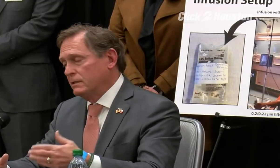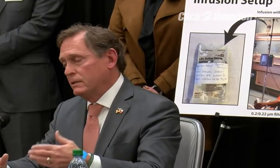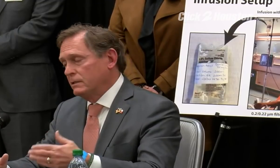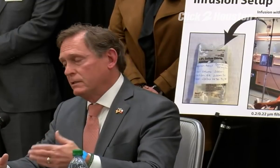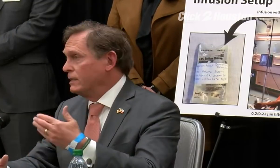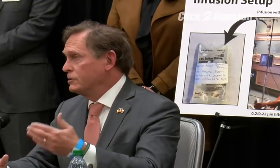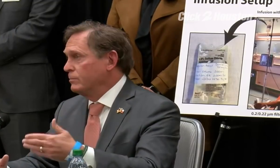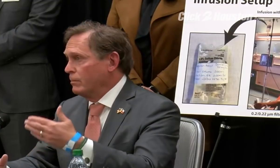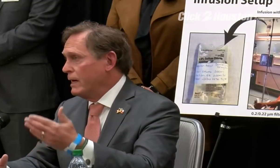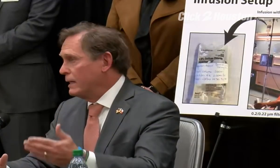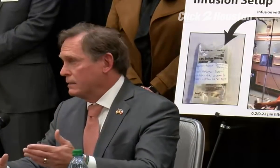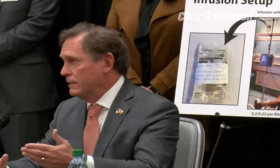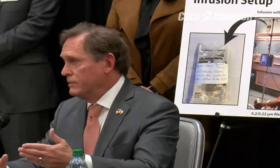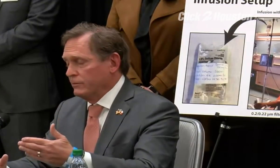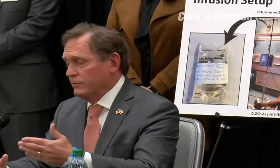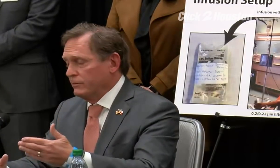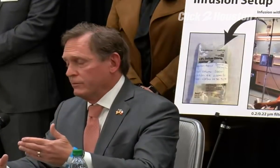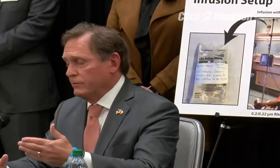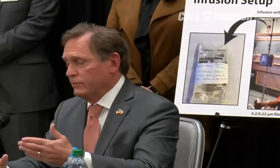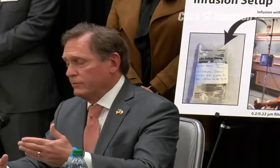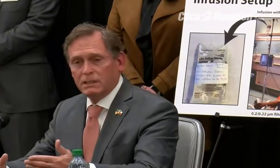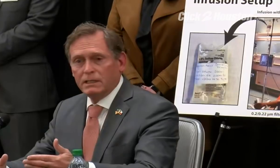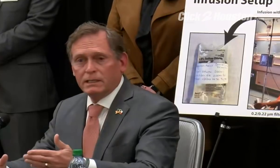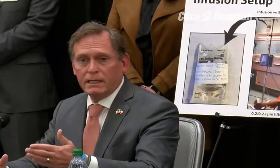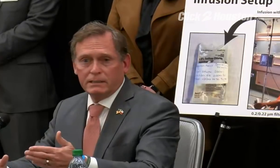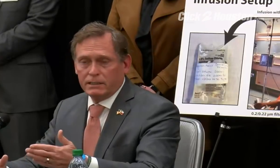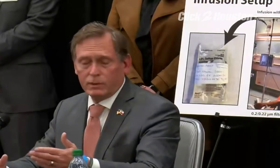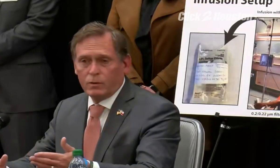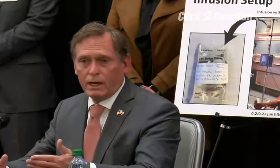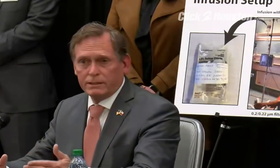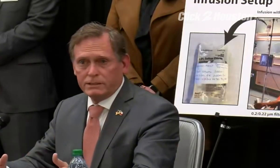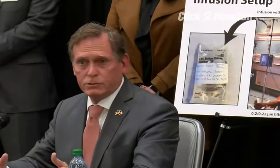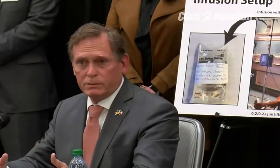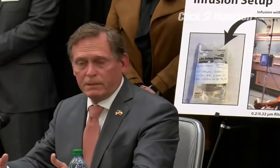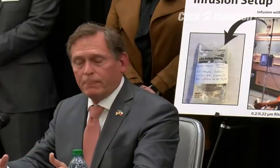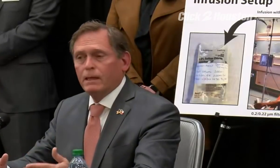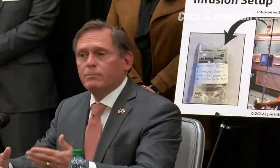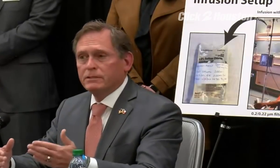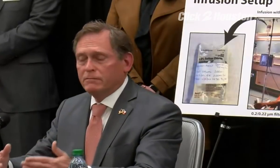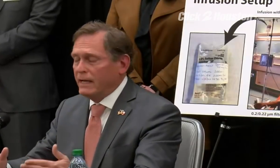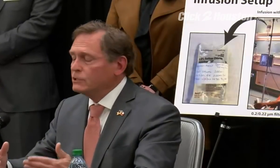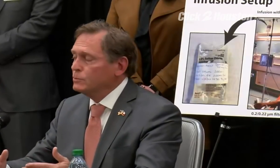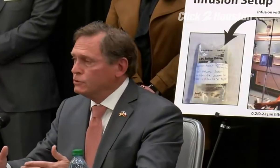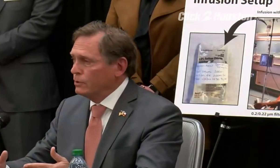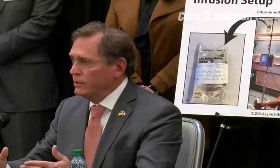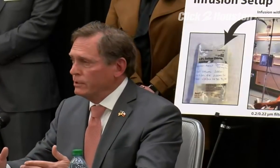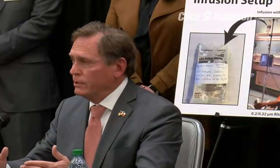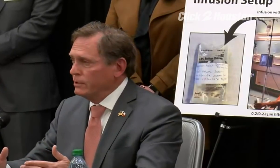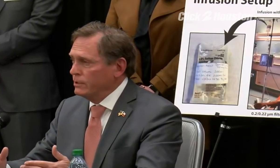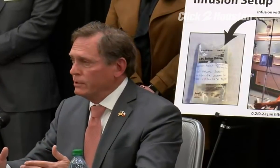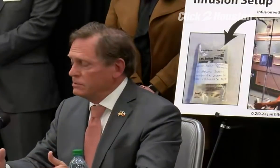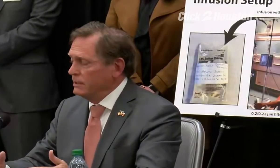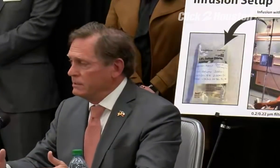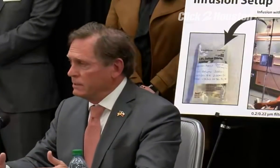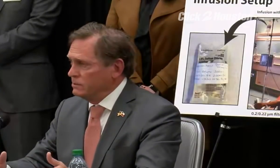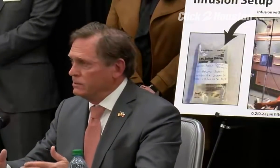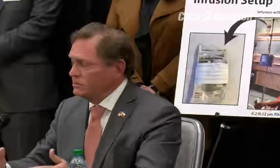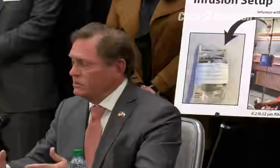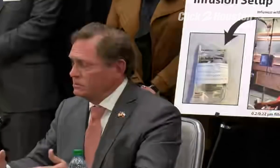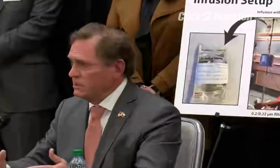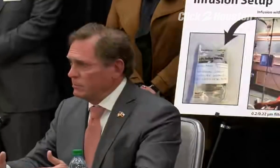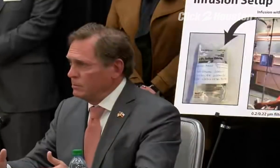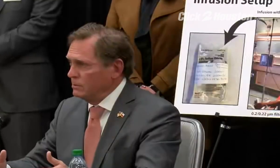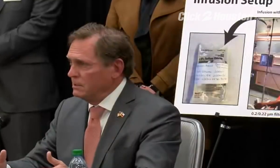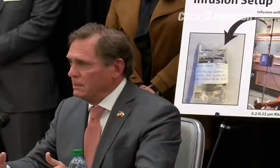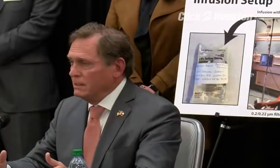number of people that are asymptomatic that have never even been tested and required any treatment. But the vast majority of the population of the state of Texas is